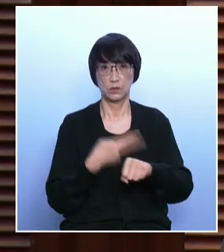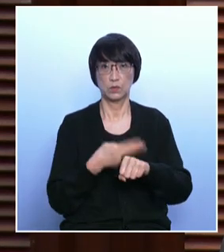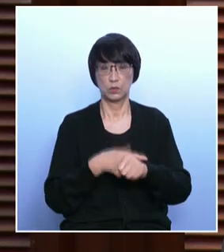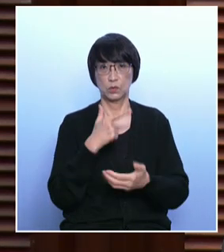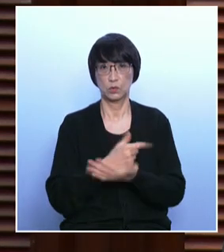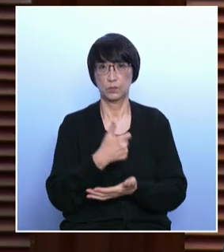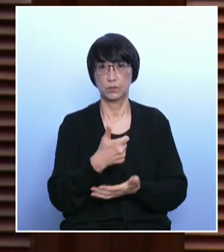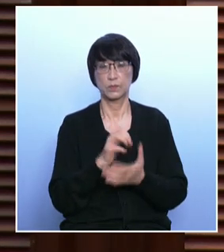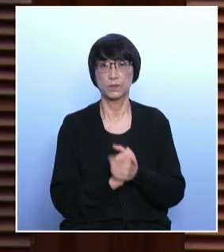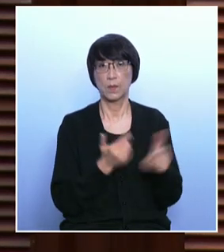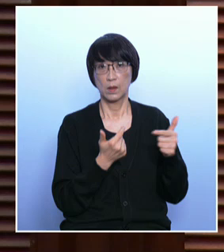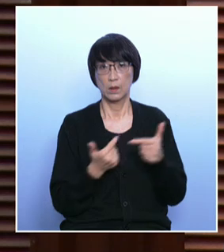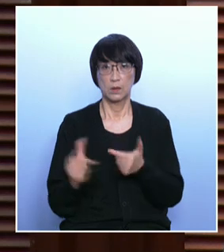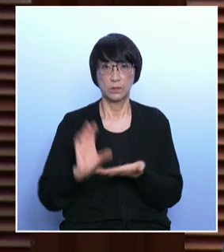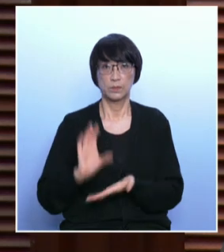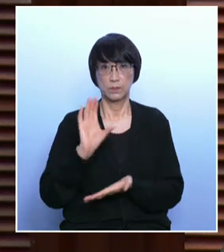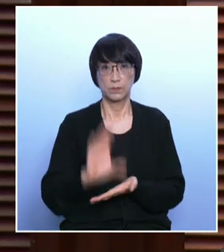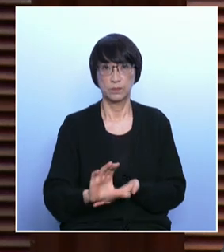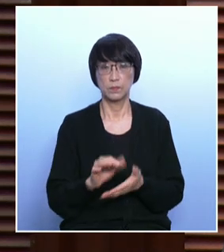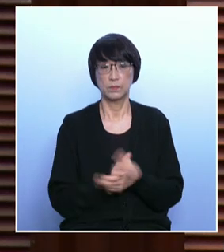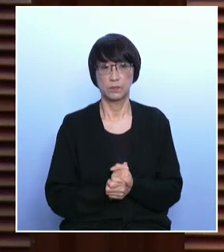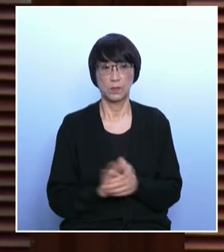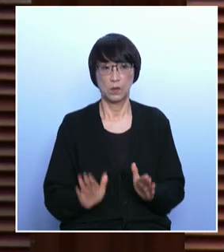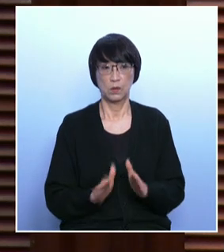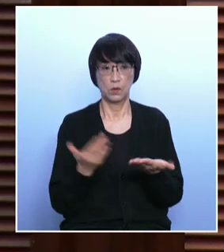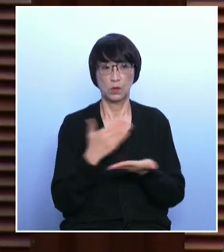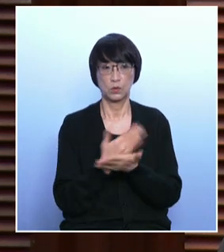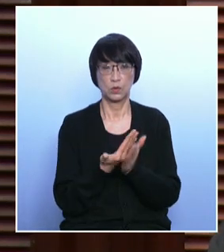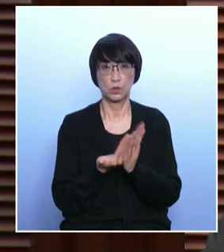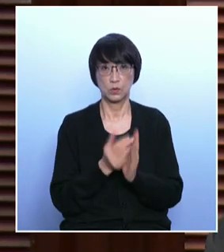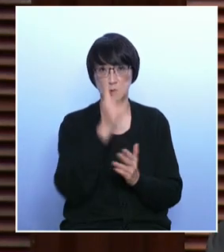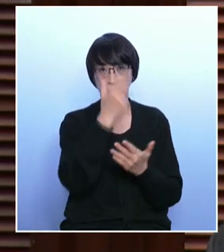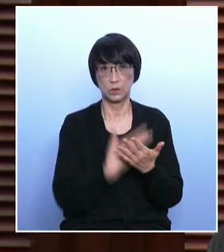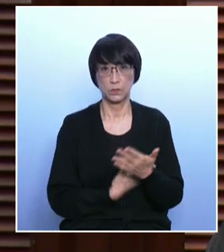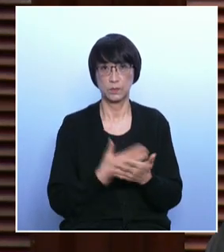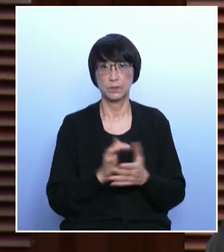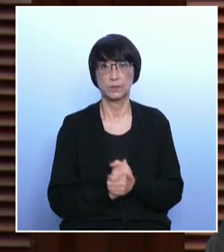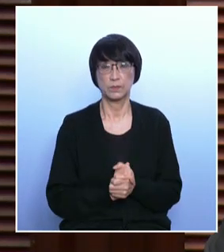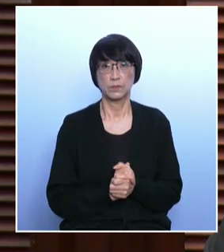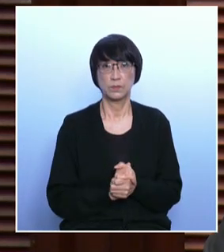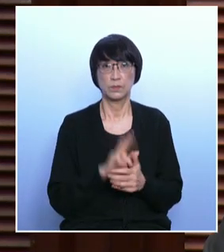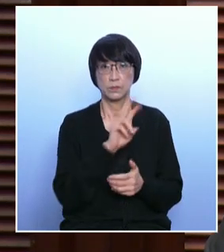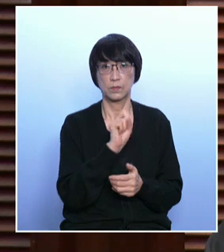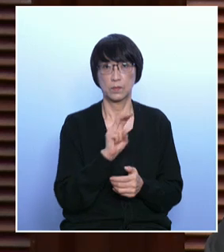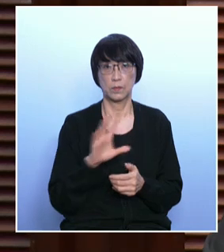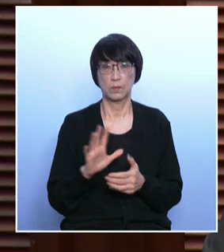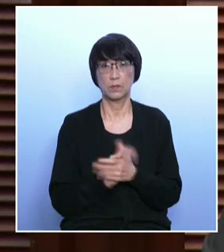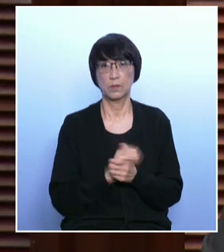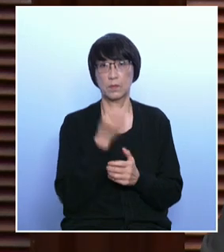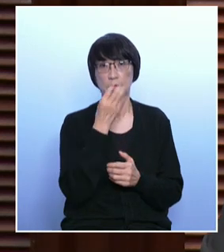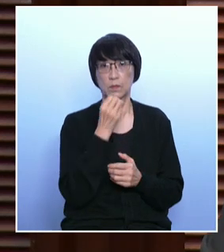high-quality development of Chinese medicine. Resources have been devoted to different policy initiatives in recent years.